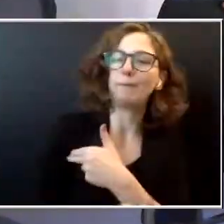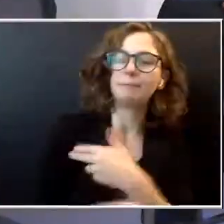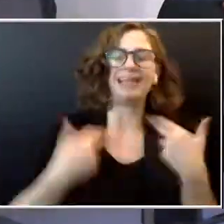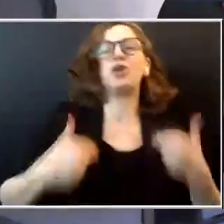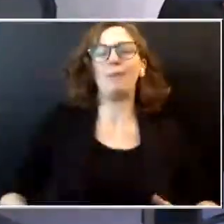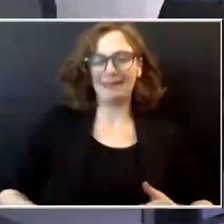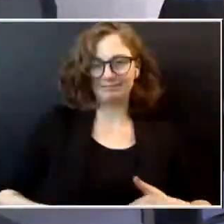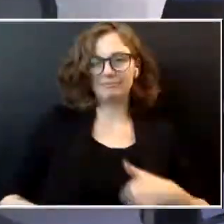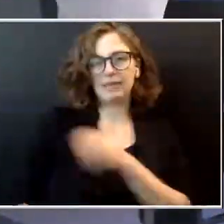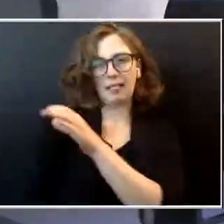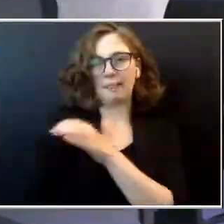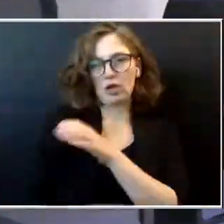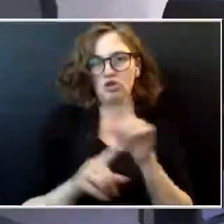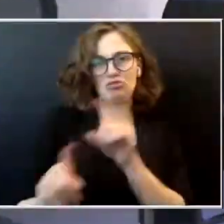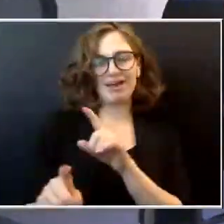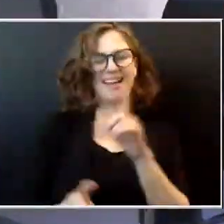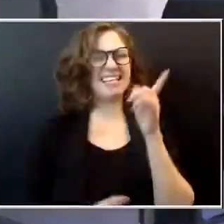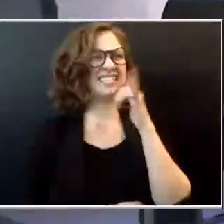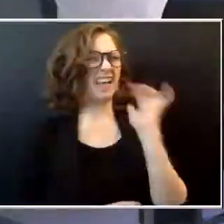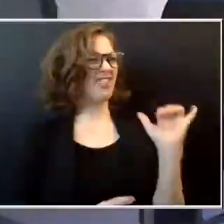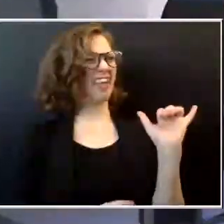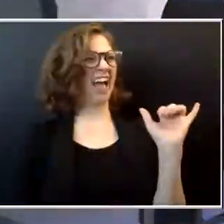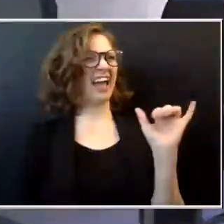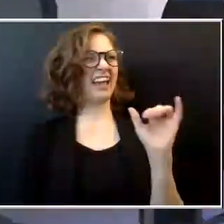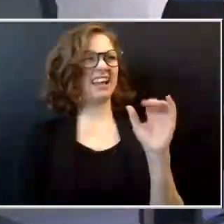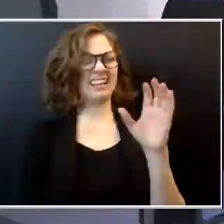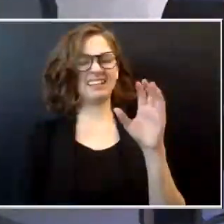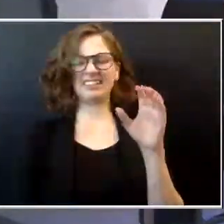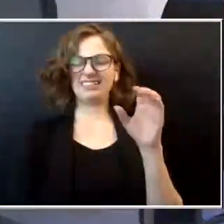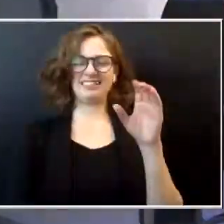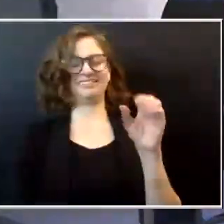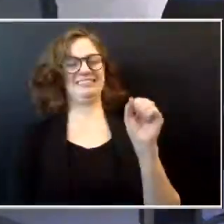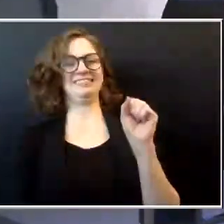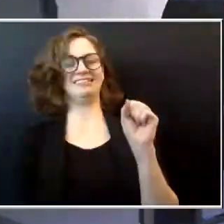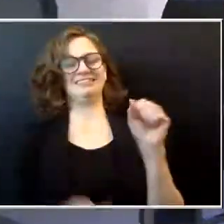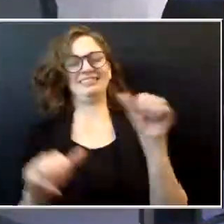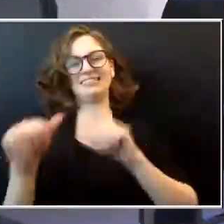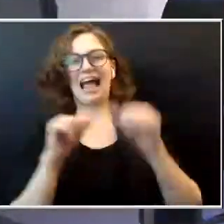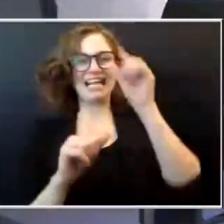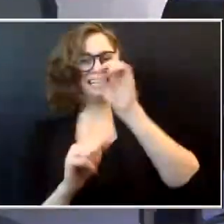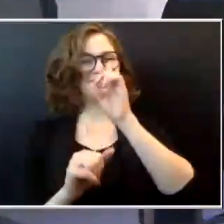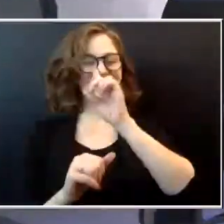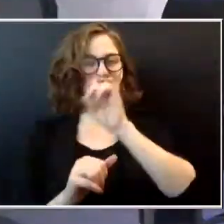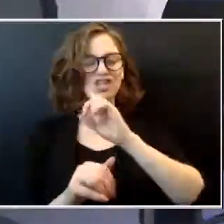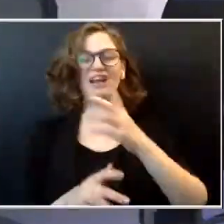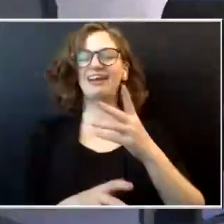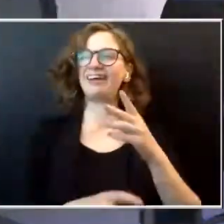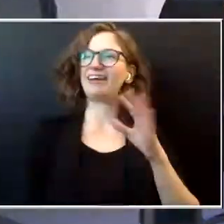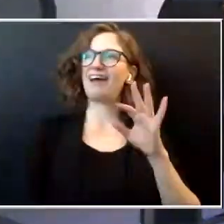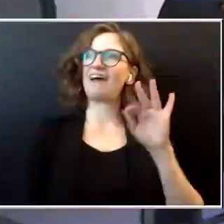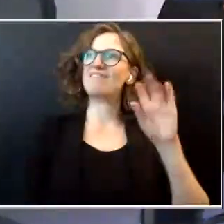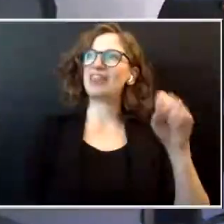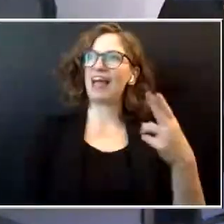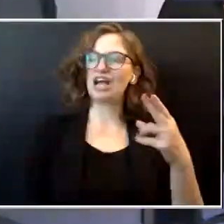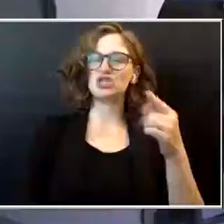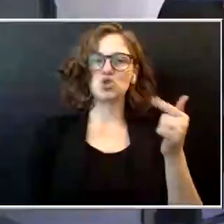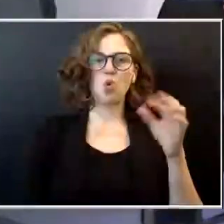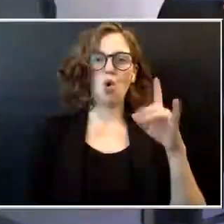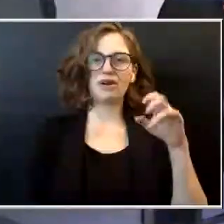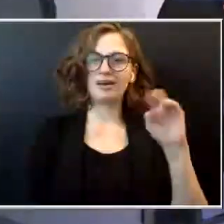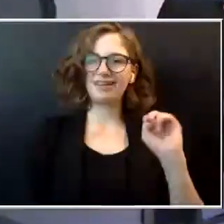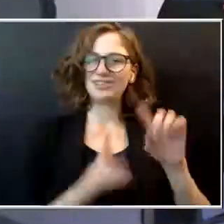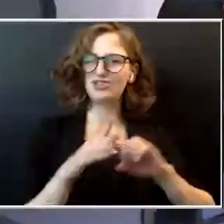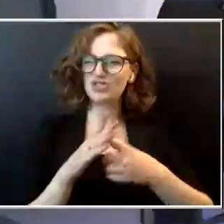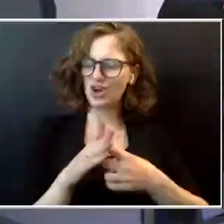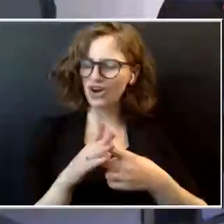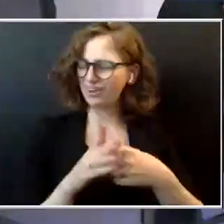fiction. I do want to point out that Flash Gordon started before the 1950s. I think it was in the 1940s in some different science fiction fantasy journals. Well,